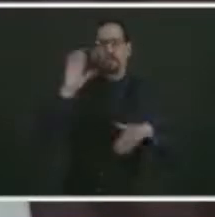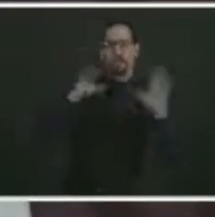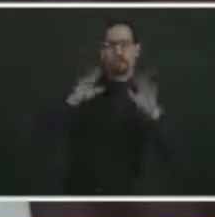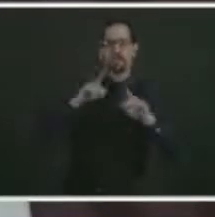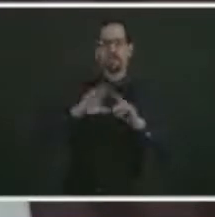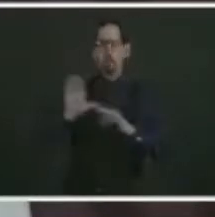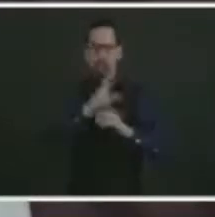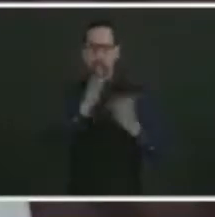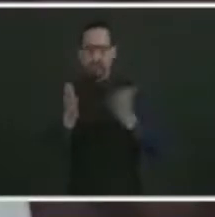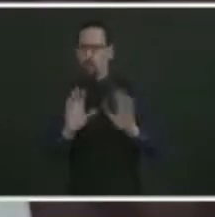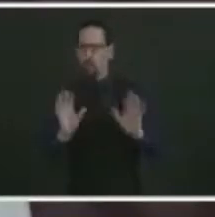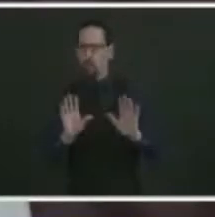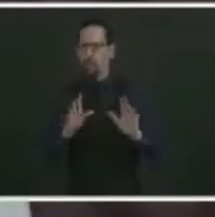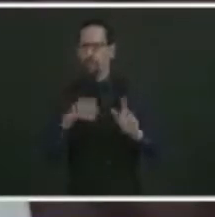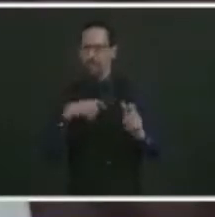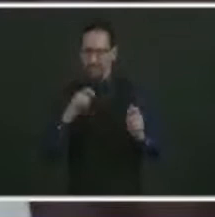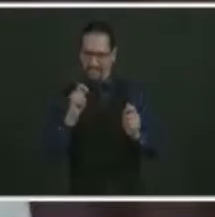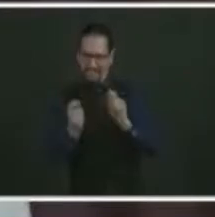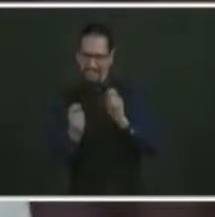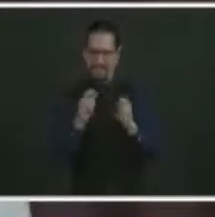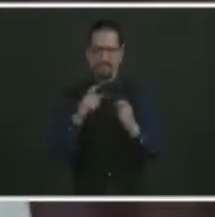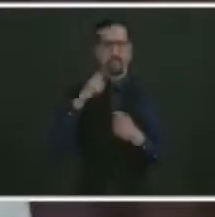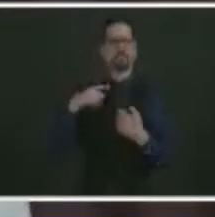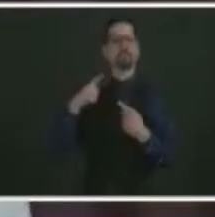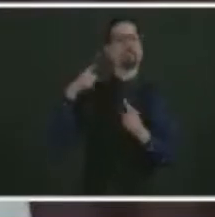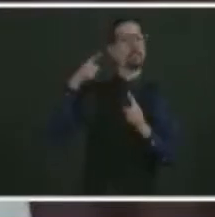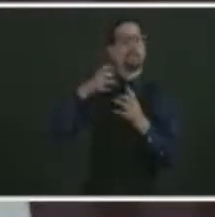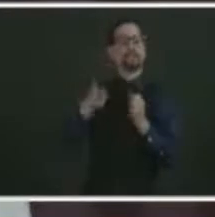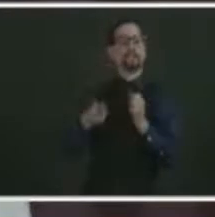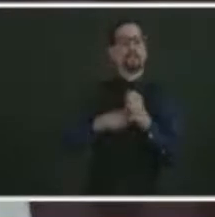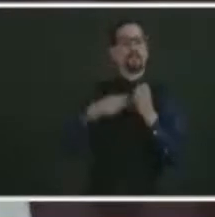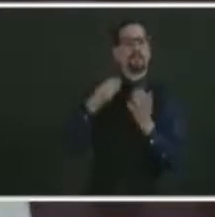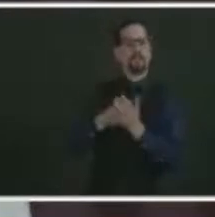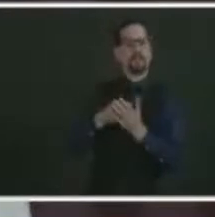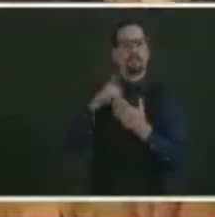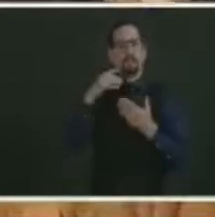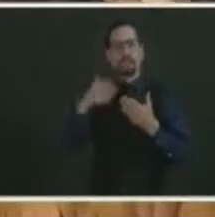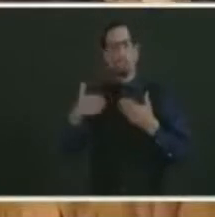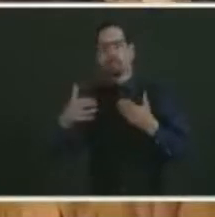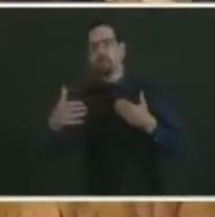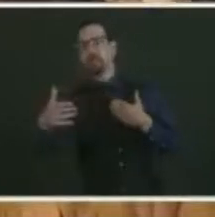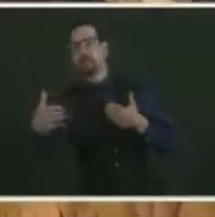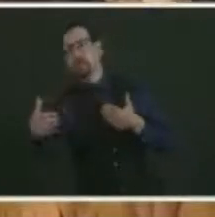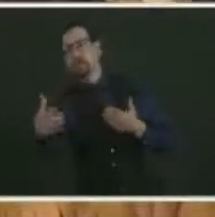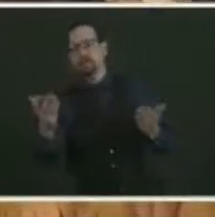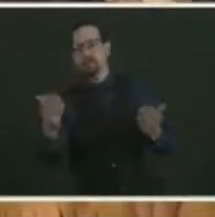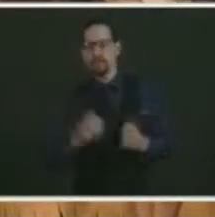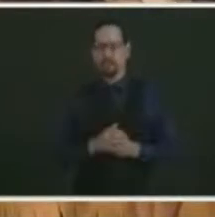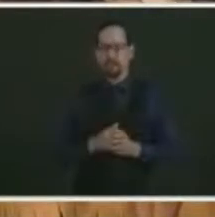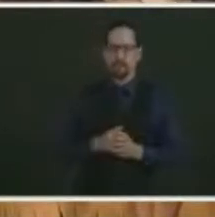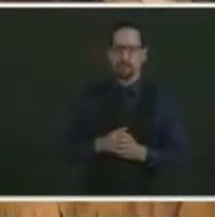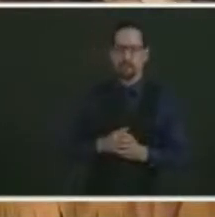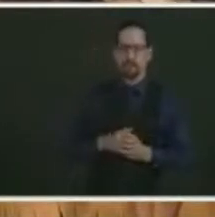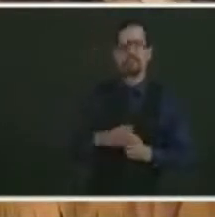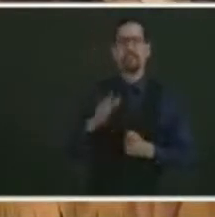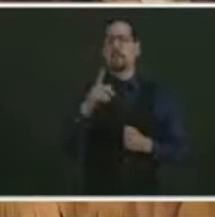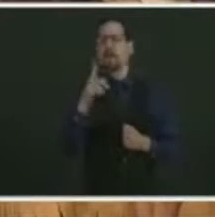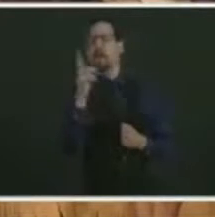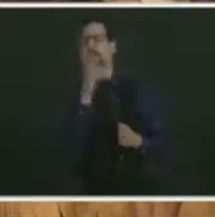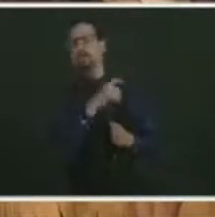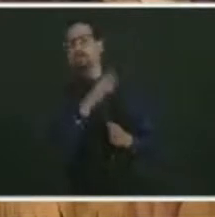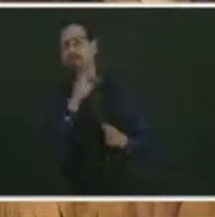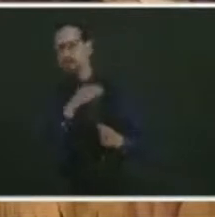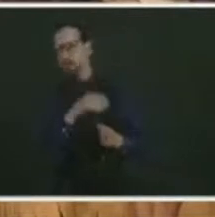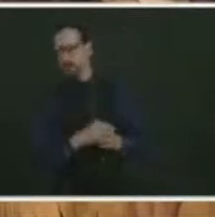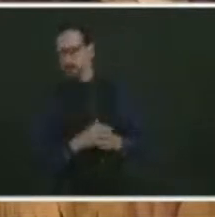still respond to the crisis while we wait on additional federal aid. Brett, you have a lot of people who are watching and